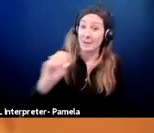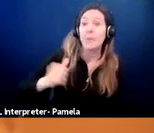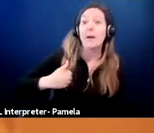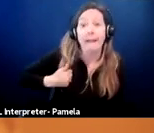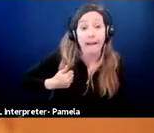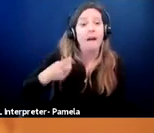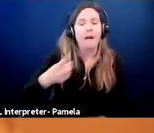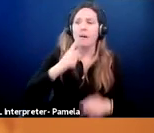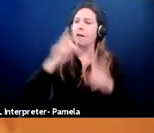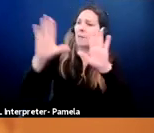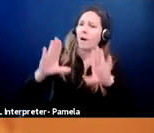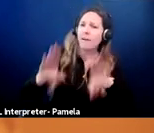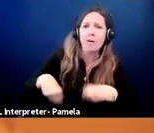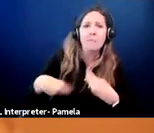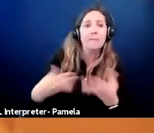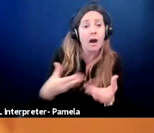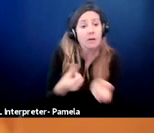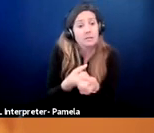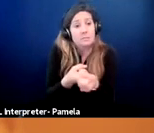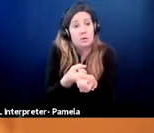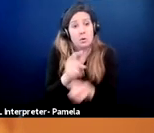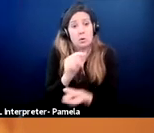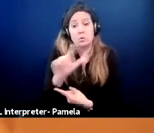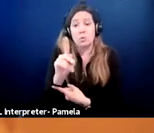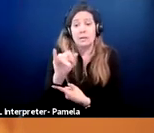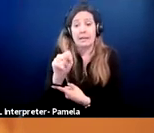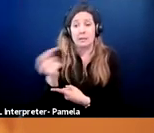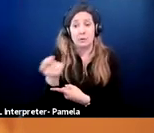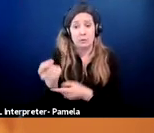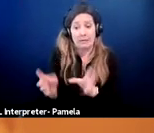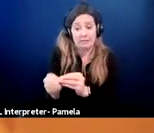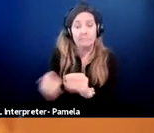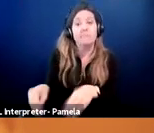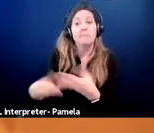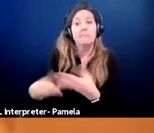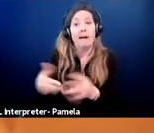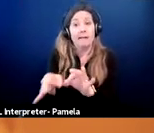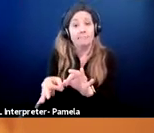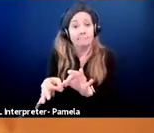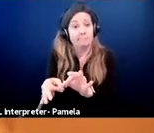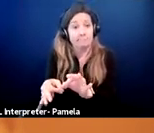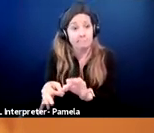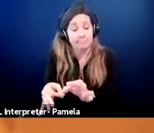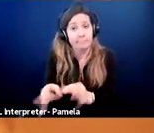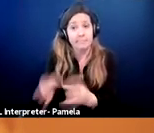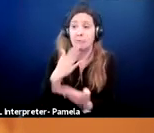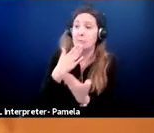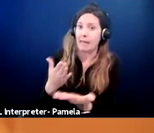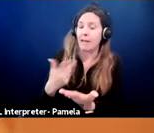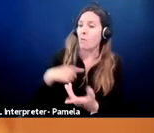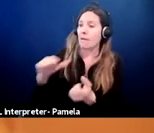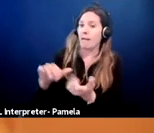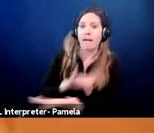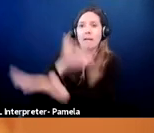fact that they are sponsoring our Toolkit Tuesday series with ASL interpretation, so that we can reach a